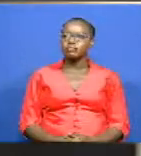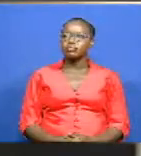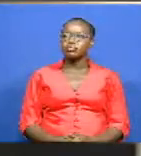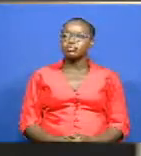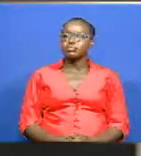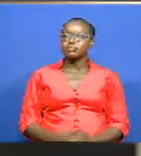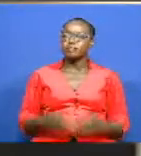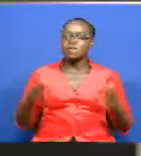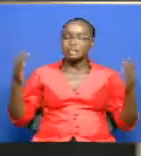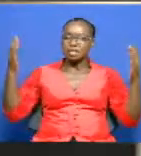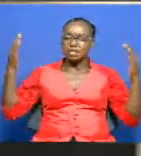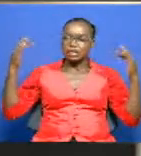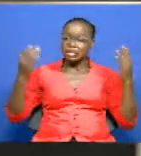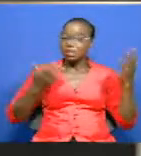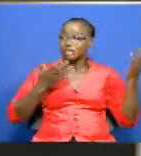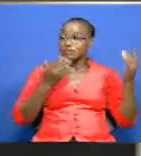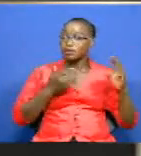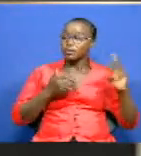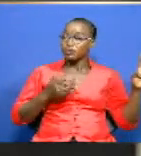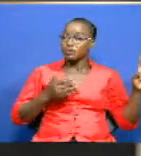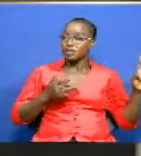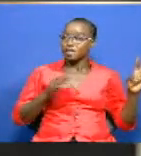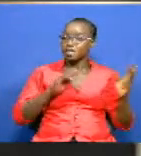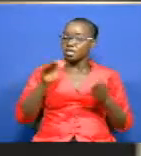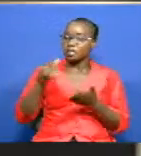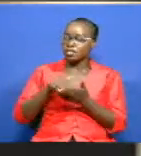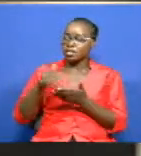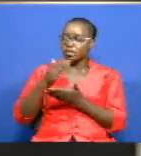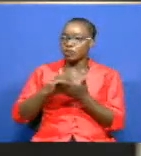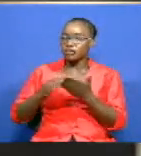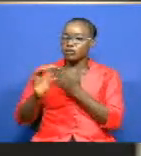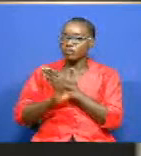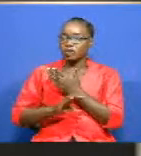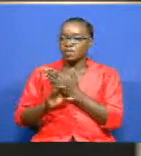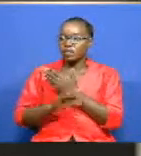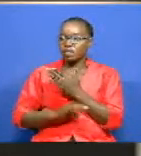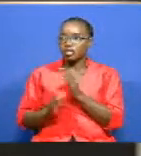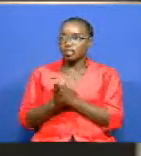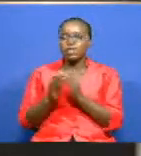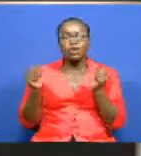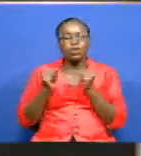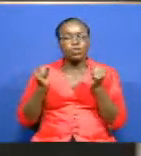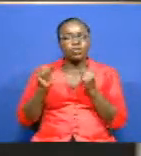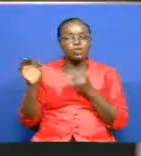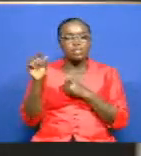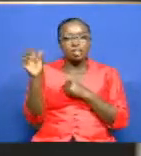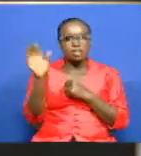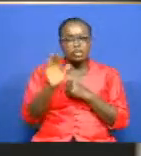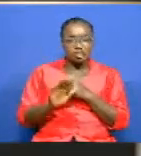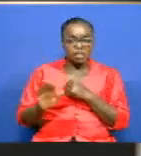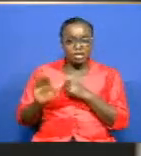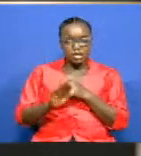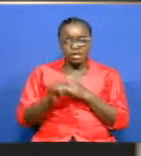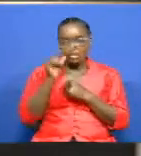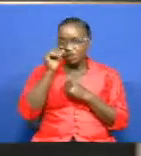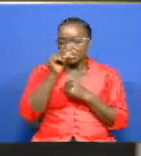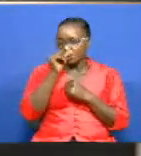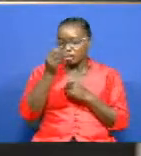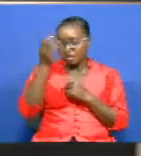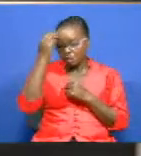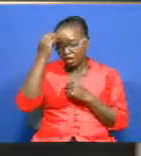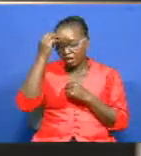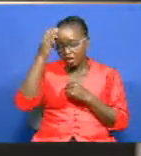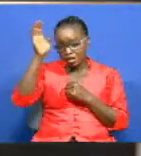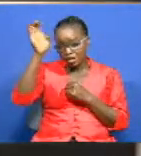Tonight, rainfall is expected in the western and central parts of the country, and the coldest areas of the country tonight are Nyeri, Kitale and